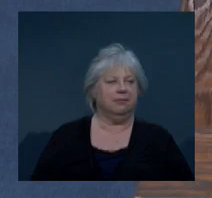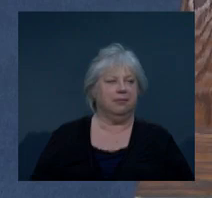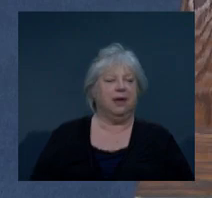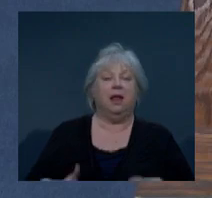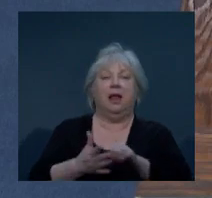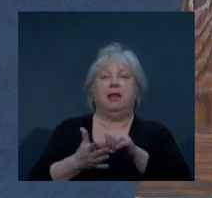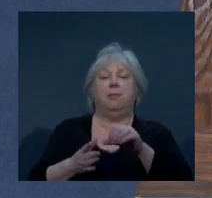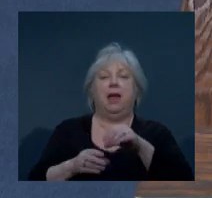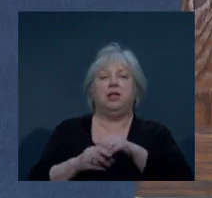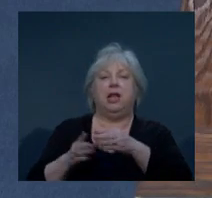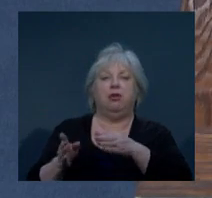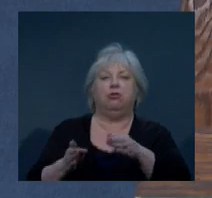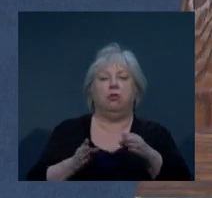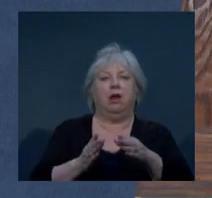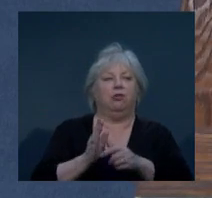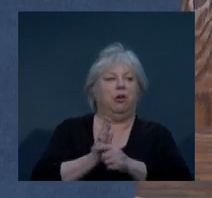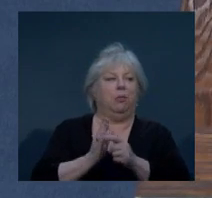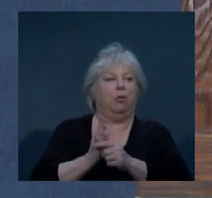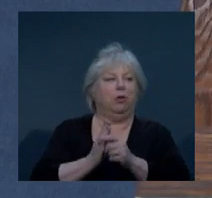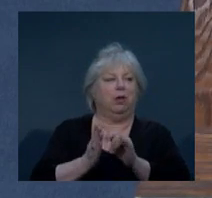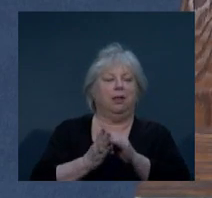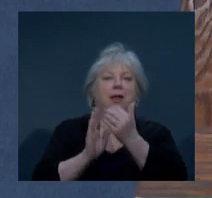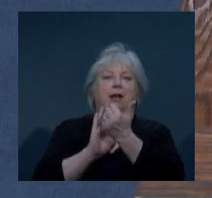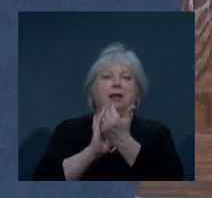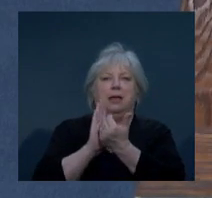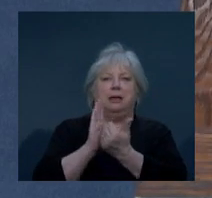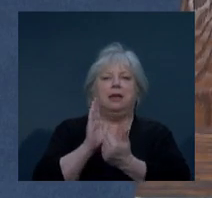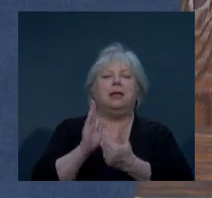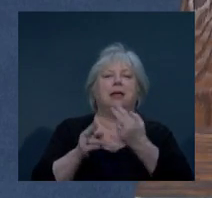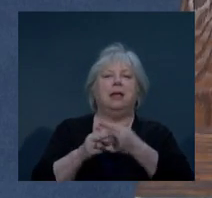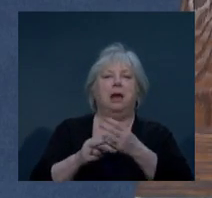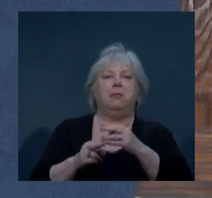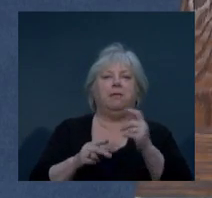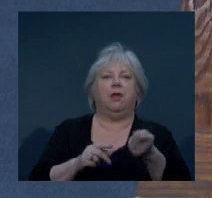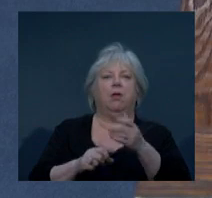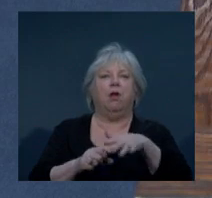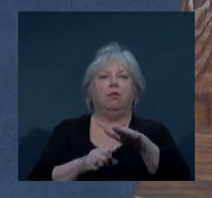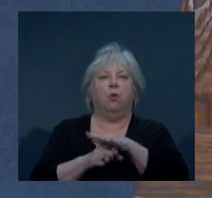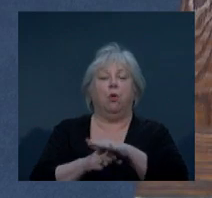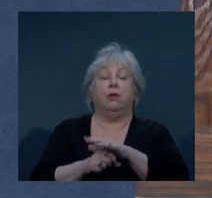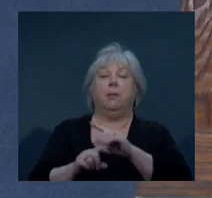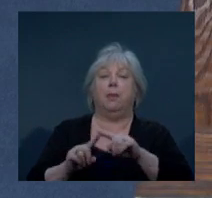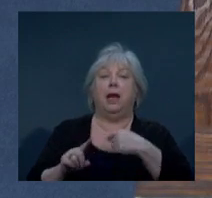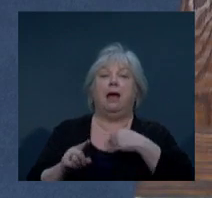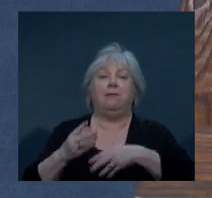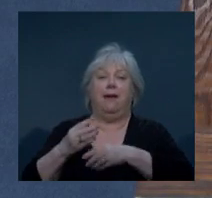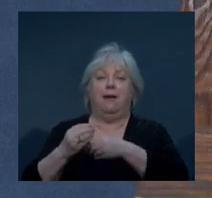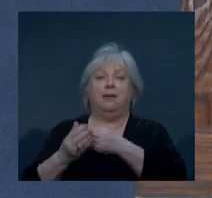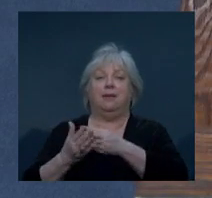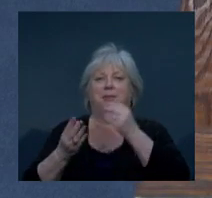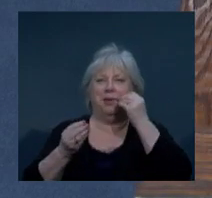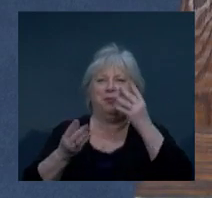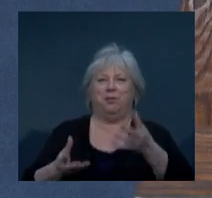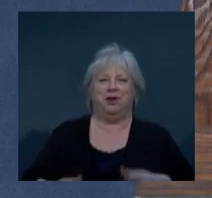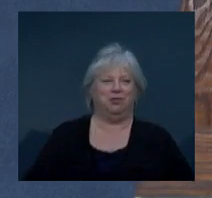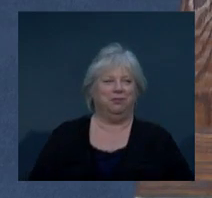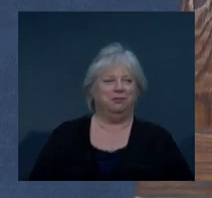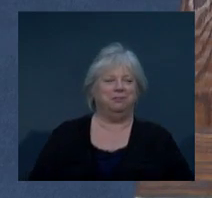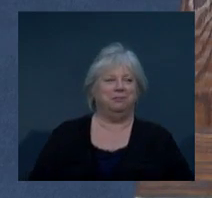The page in the strategy booklet just listed the names of the golf courses. I've added some information.